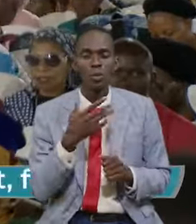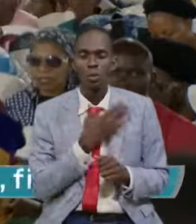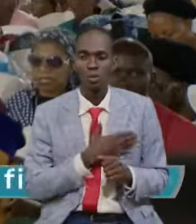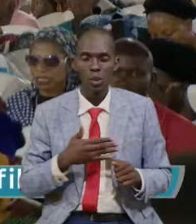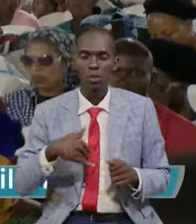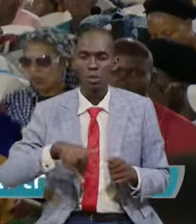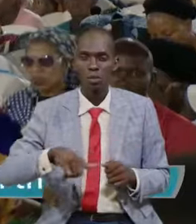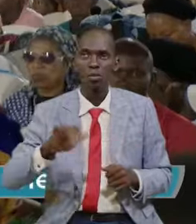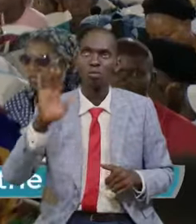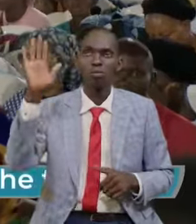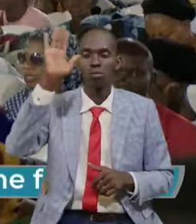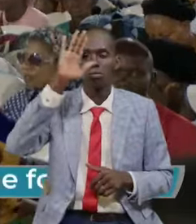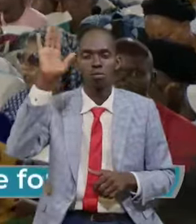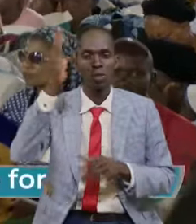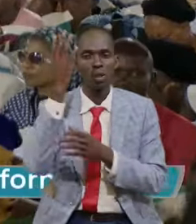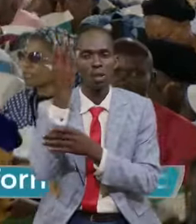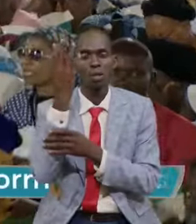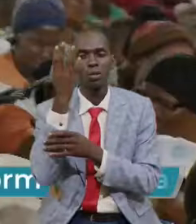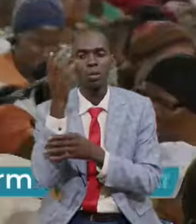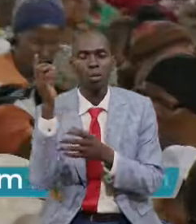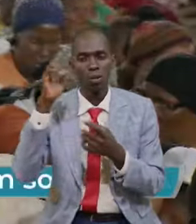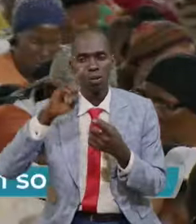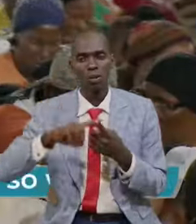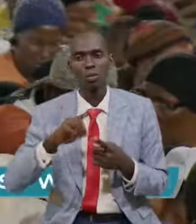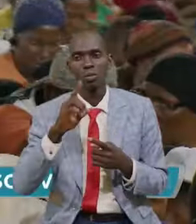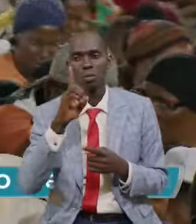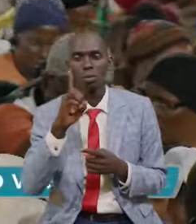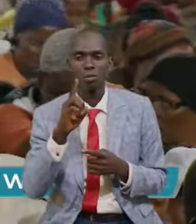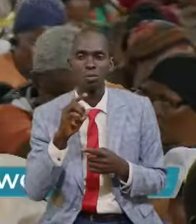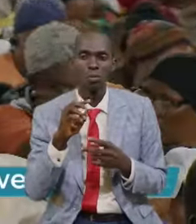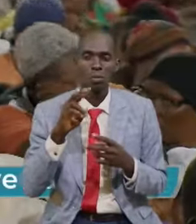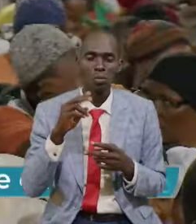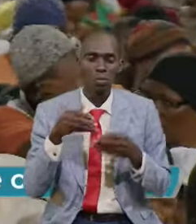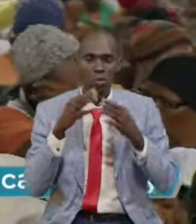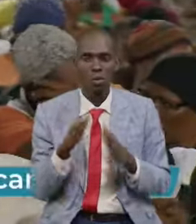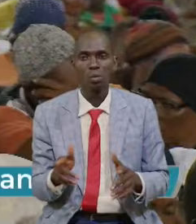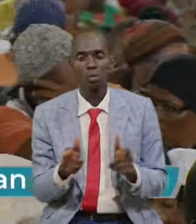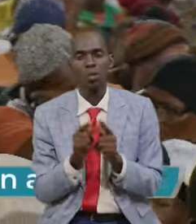by raising up your hand and then wave it